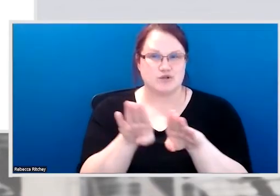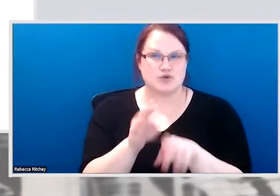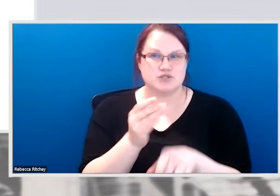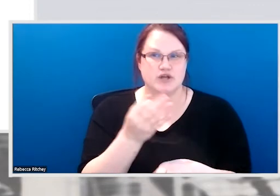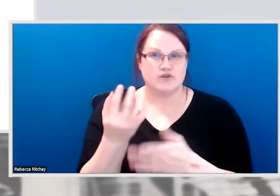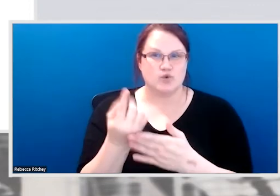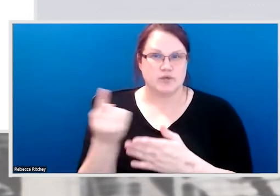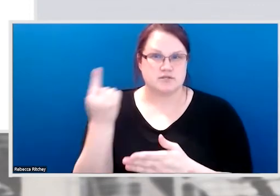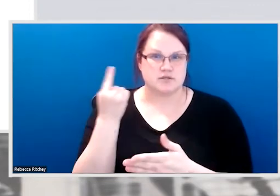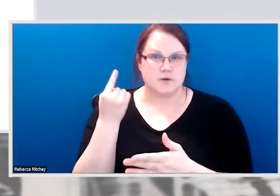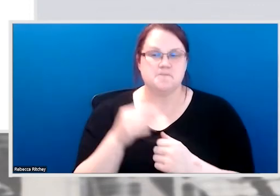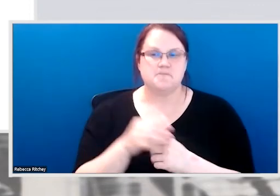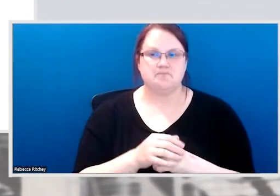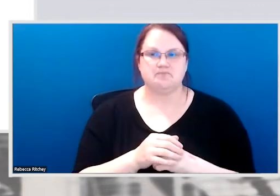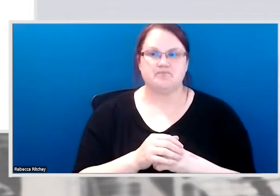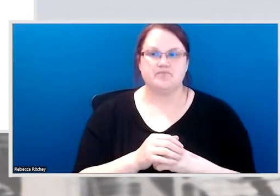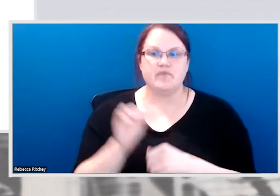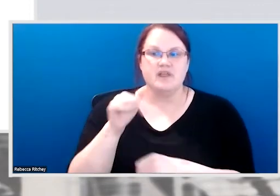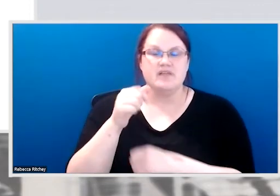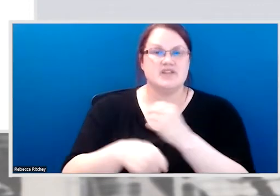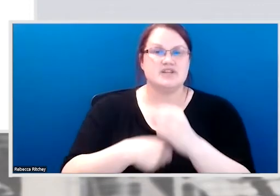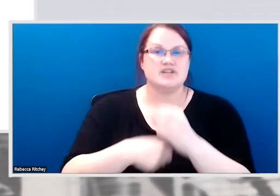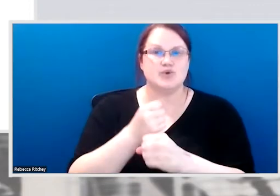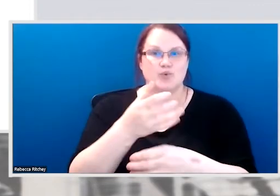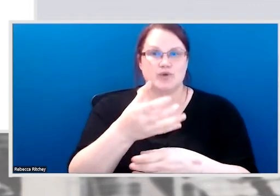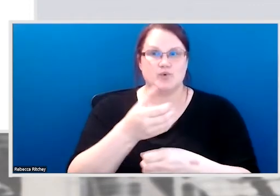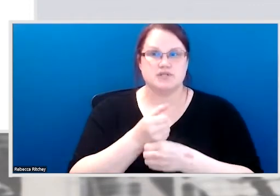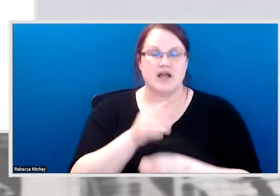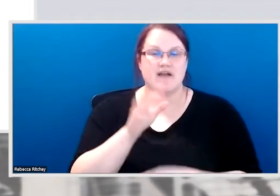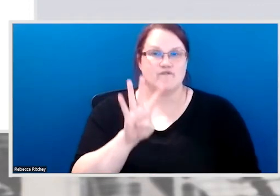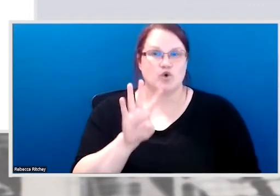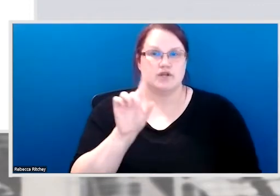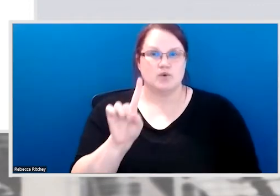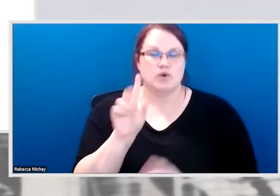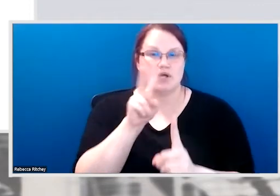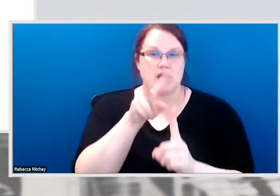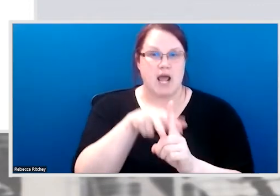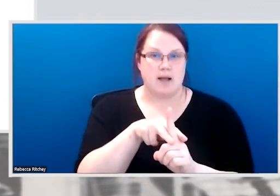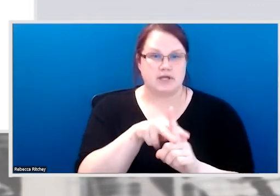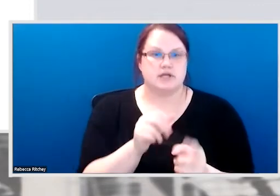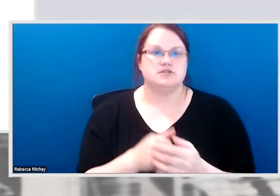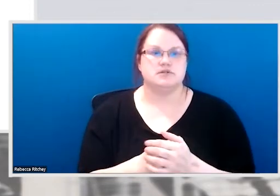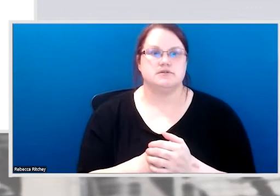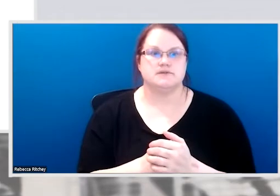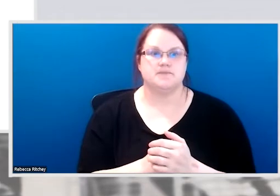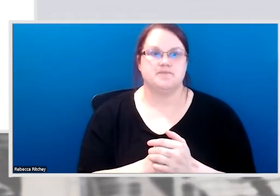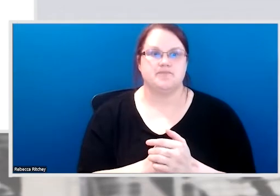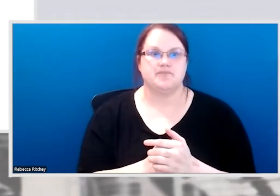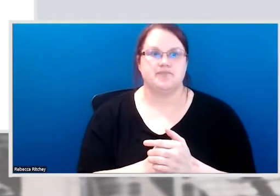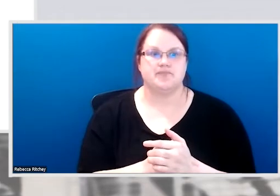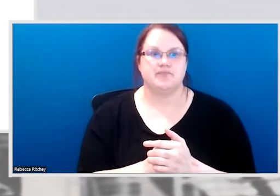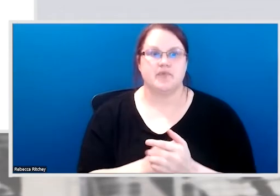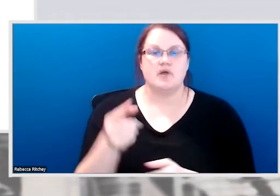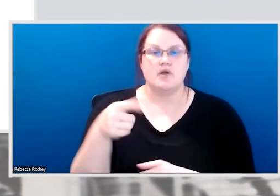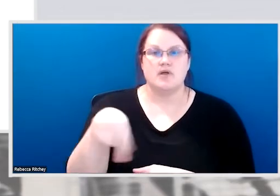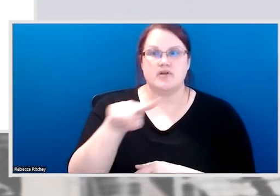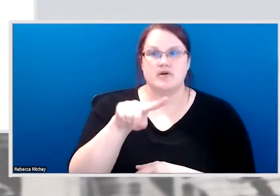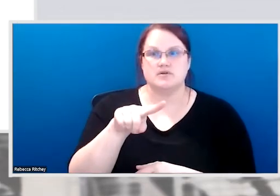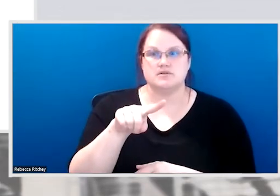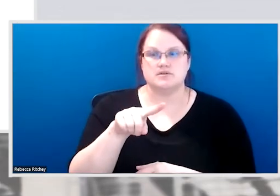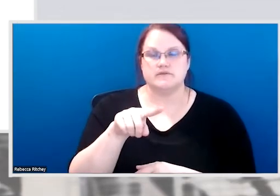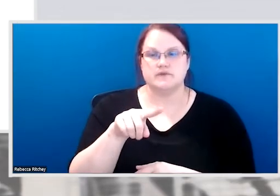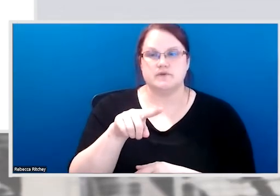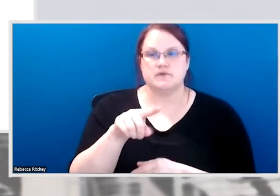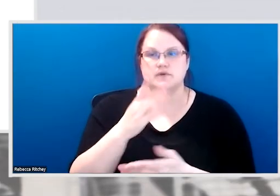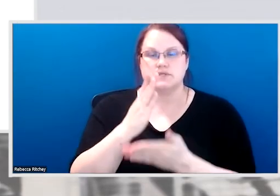ago. This year we received 41 applications. Those of you, some of the